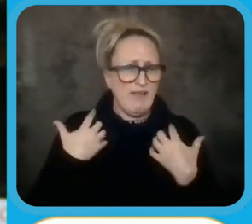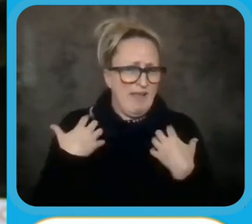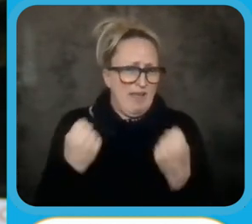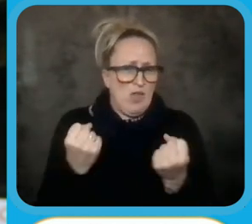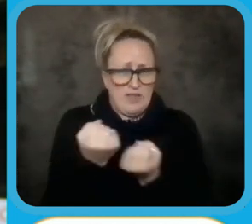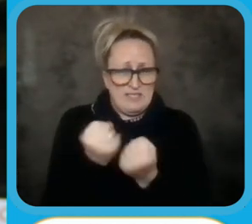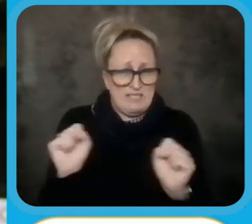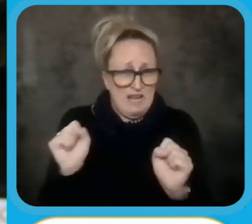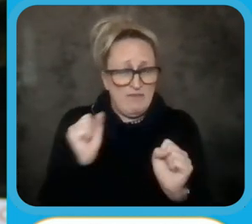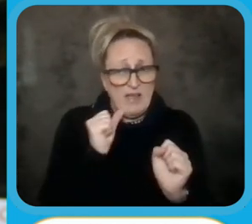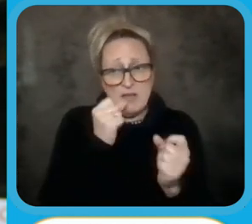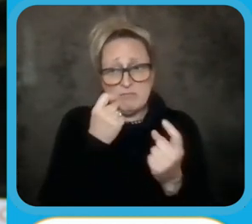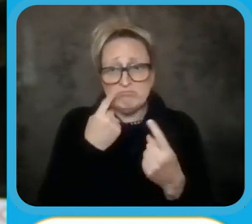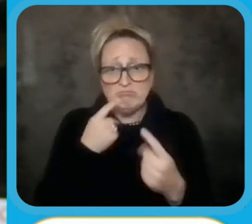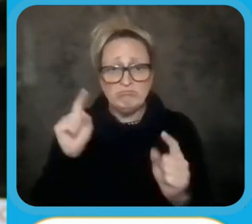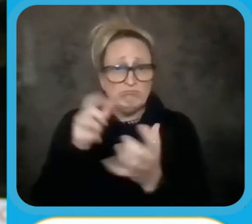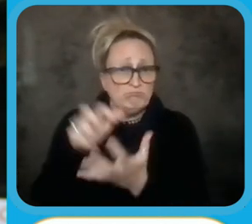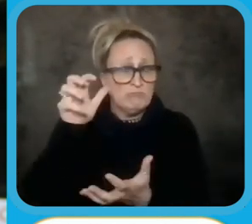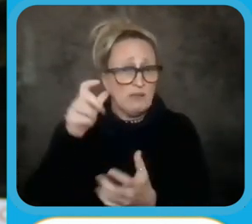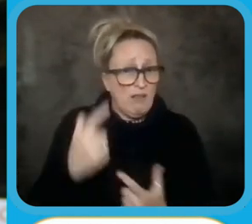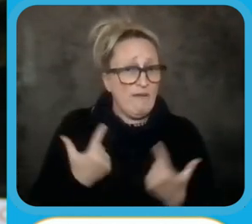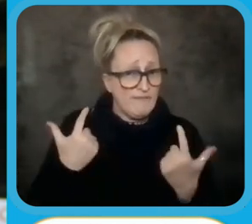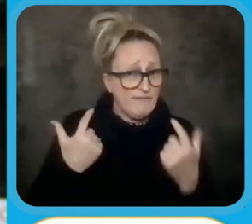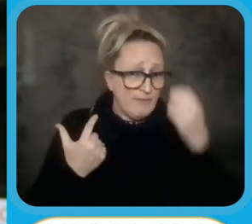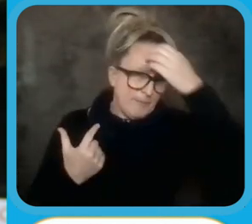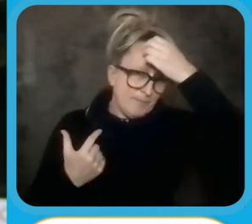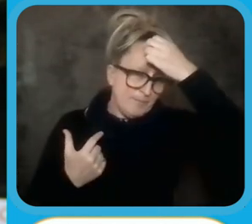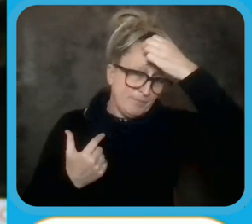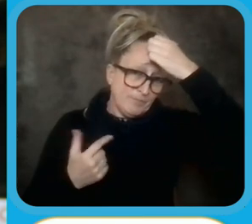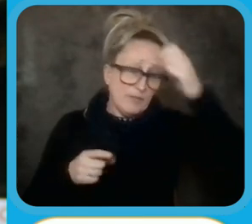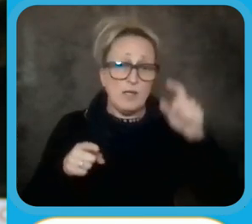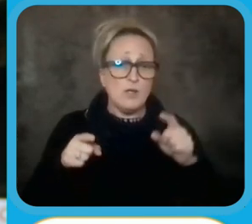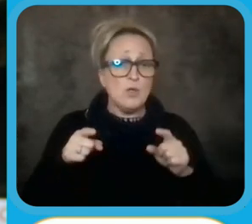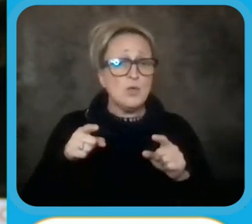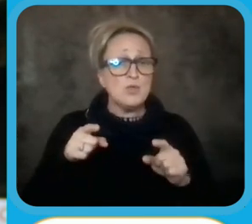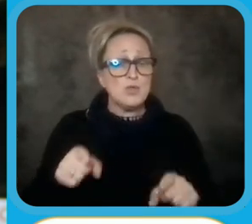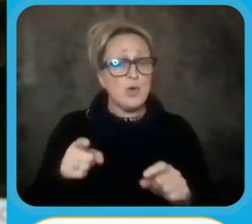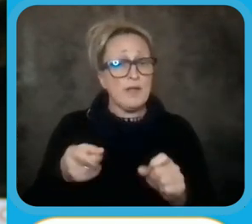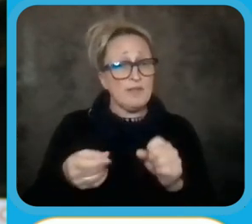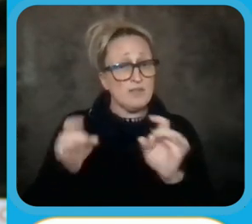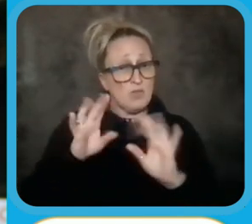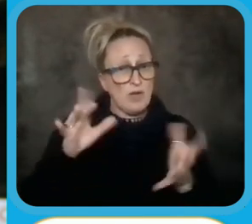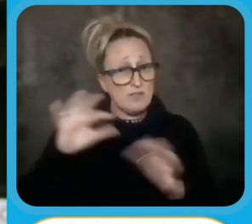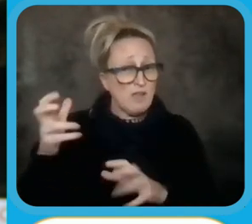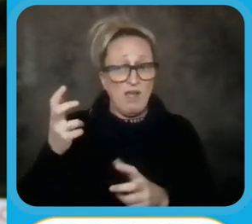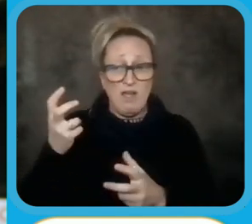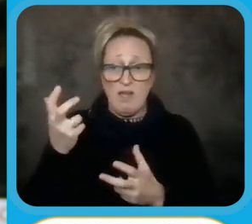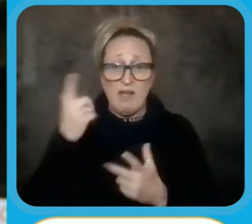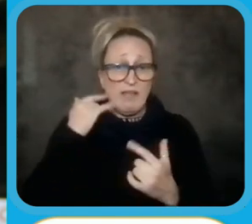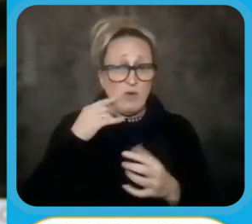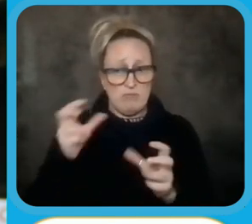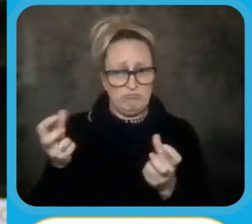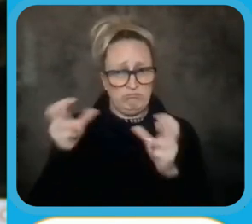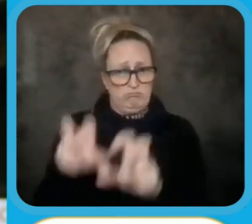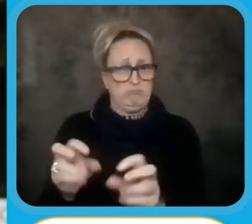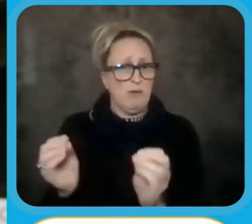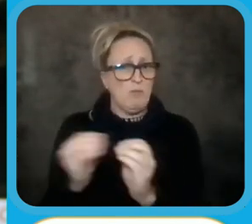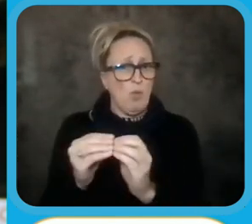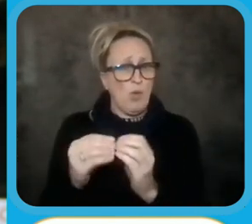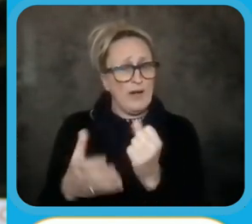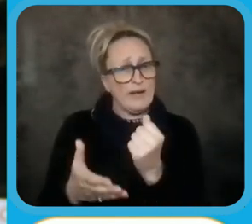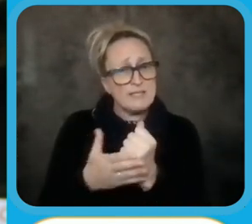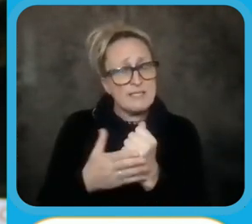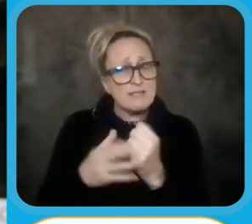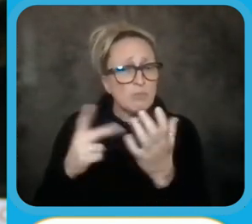safe, and prosperous life. You know, during this crisis, California has invested more than ever before in assistance programs